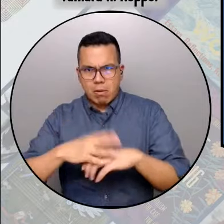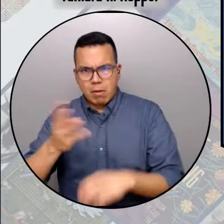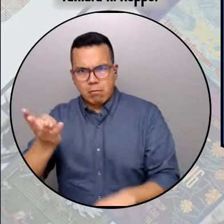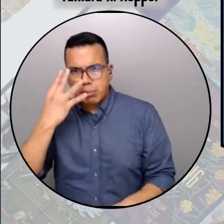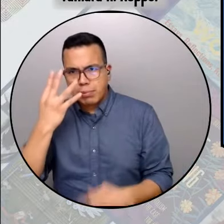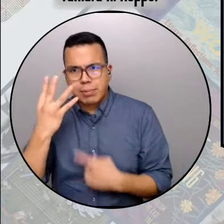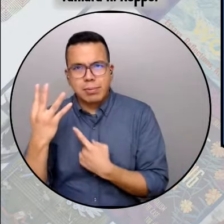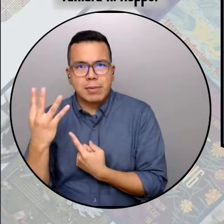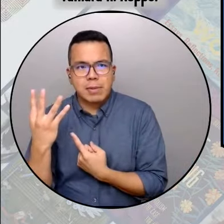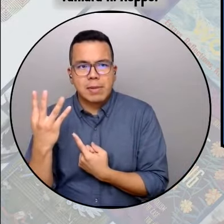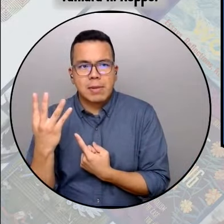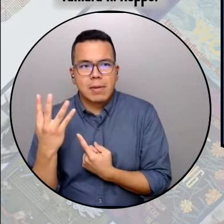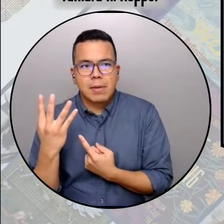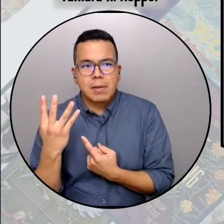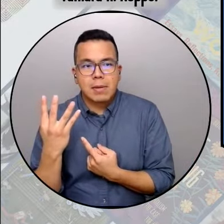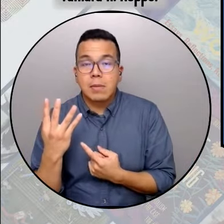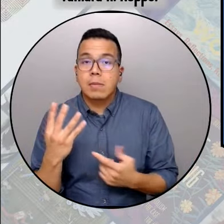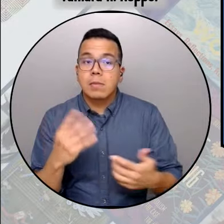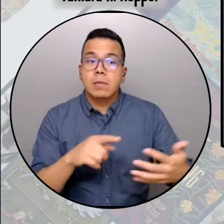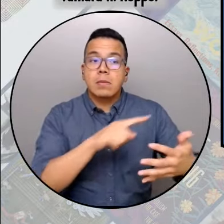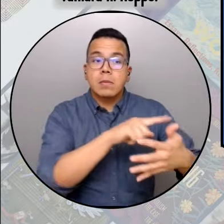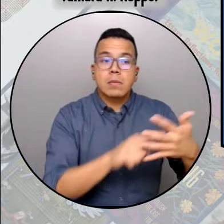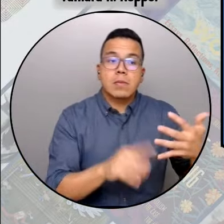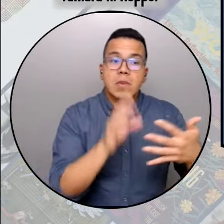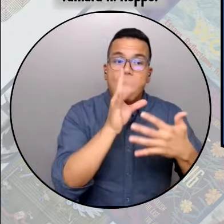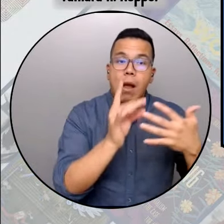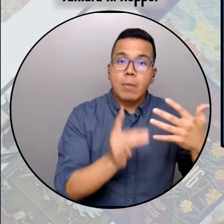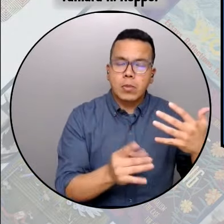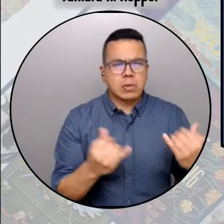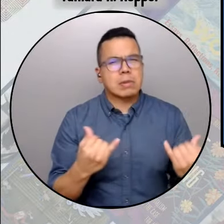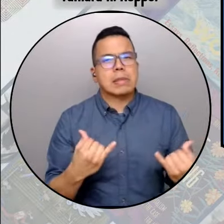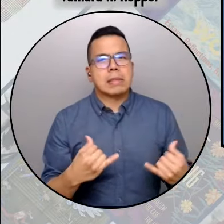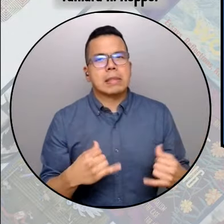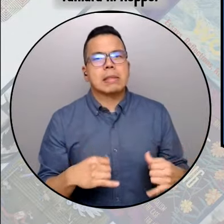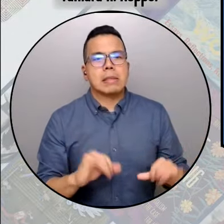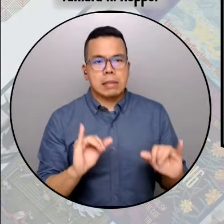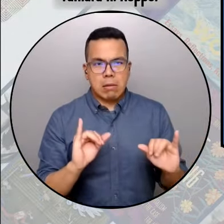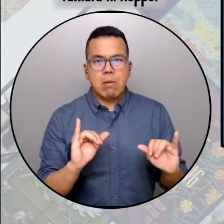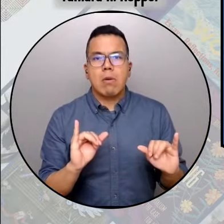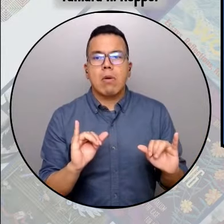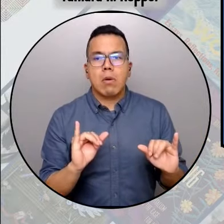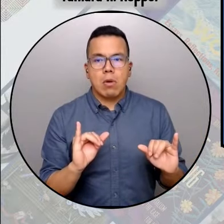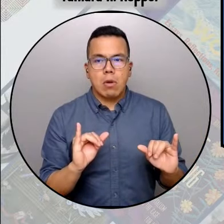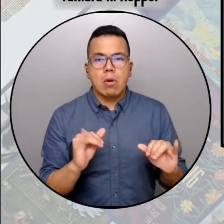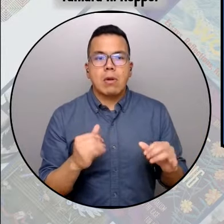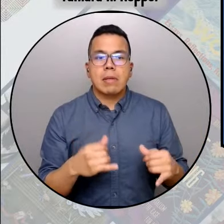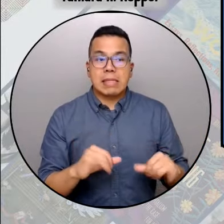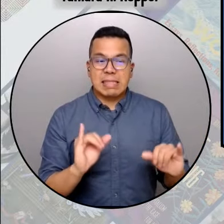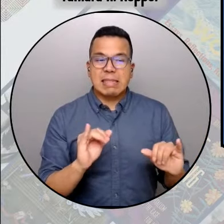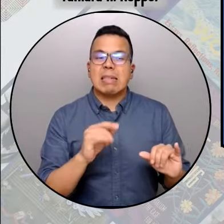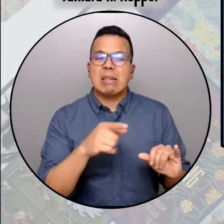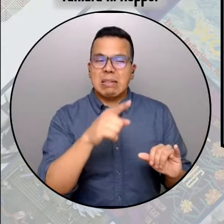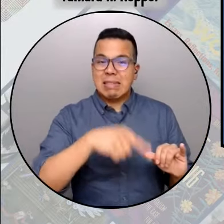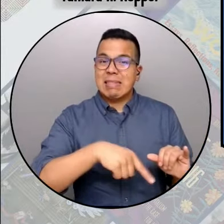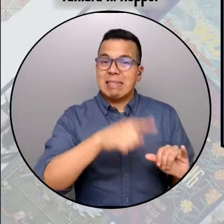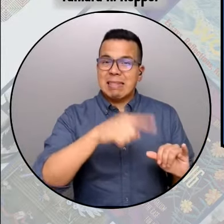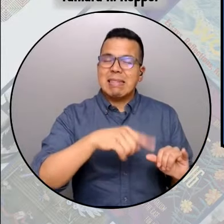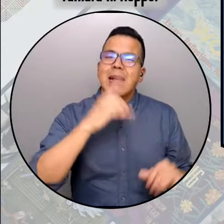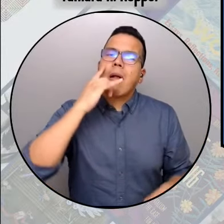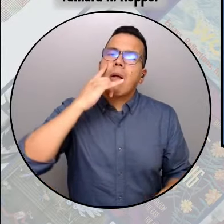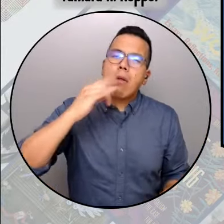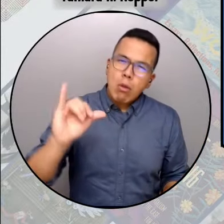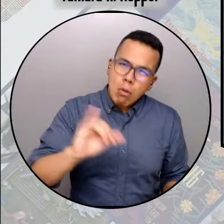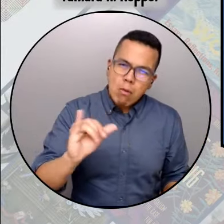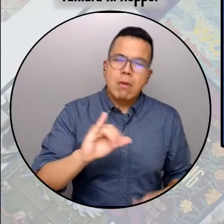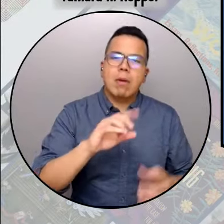right? But this is something where it still keeps people in what some people have called digital jails, in terms